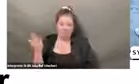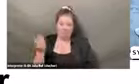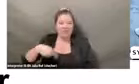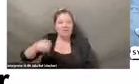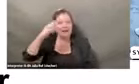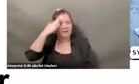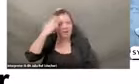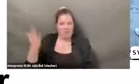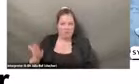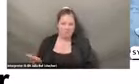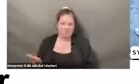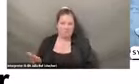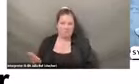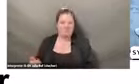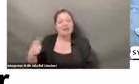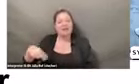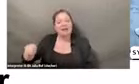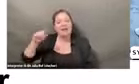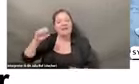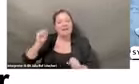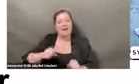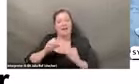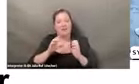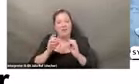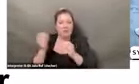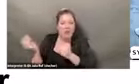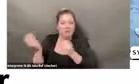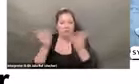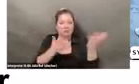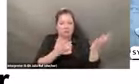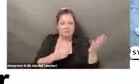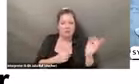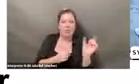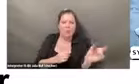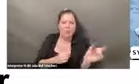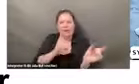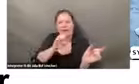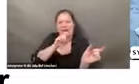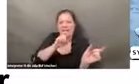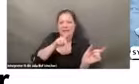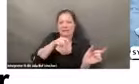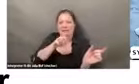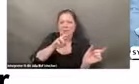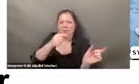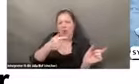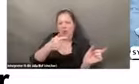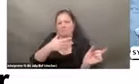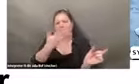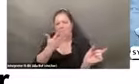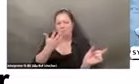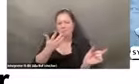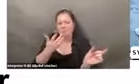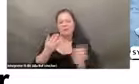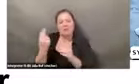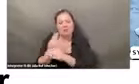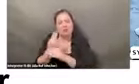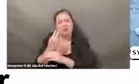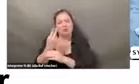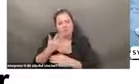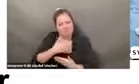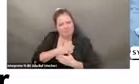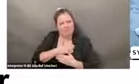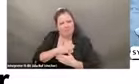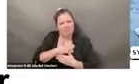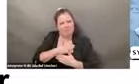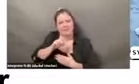to me. Then if the wording expert or not, I don't know. But I mean, to me, a user is an expert on being that user. That is